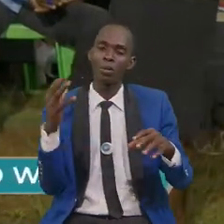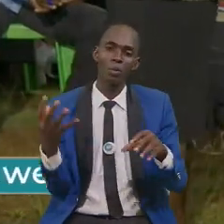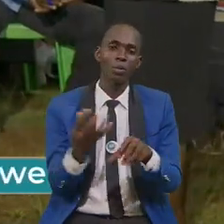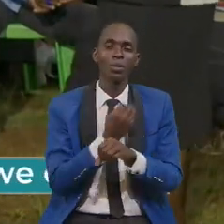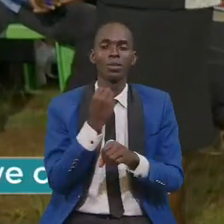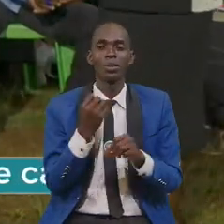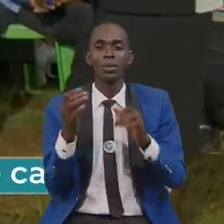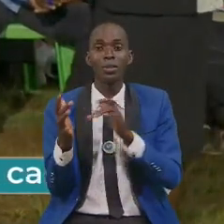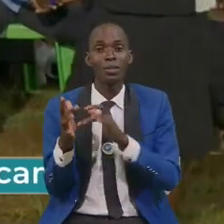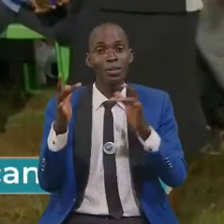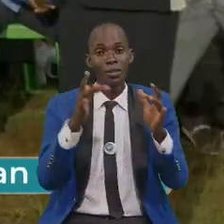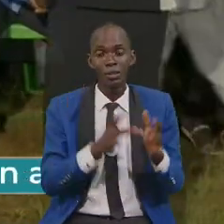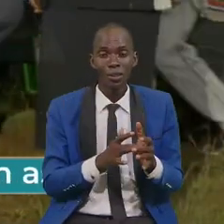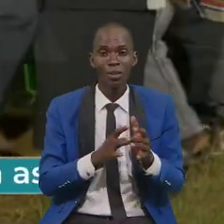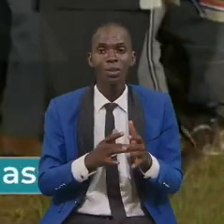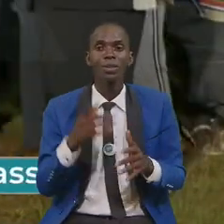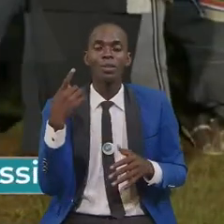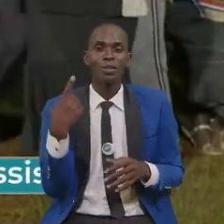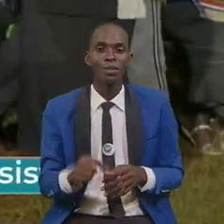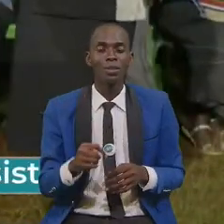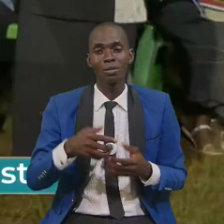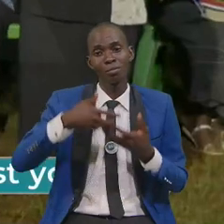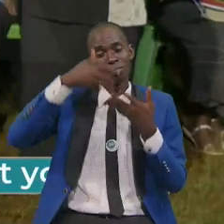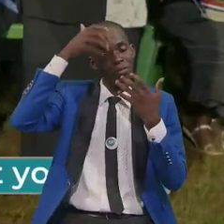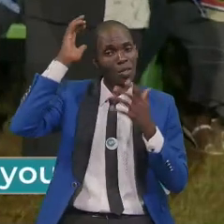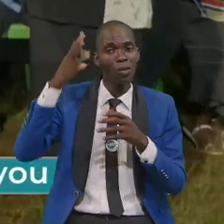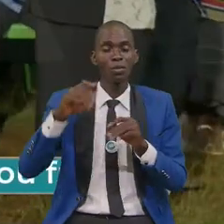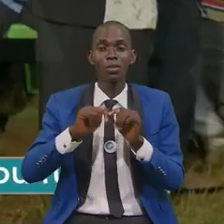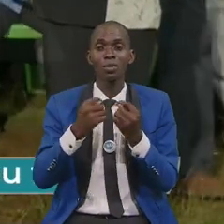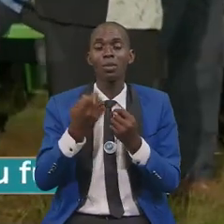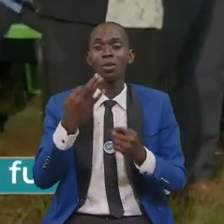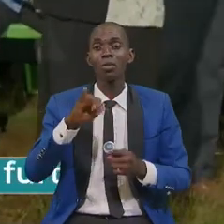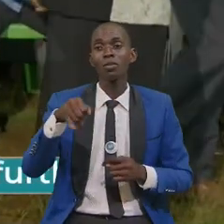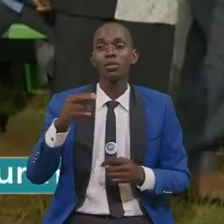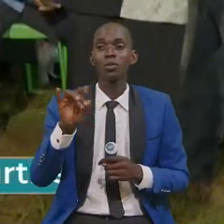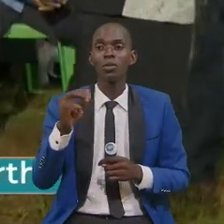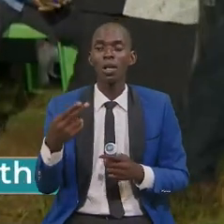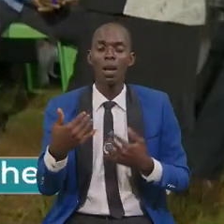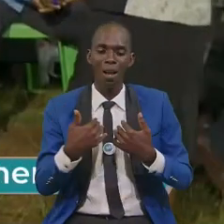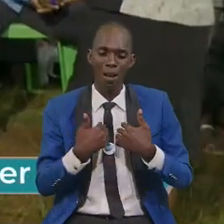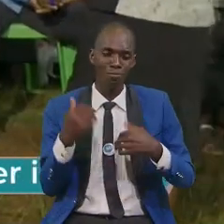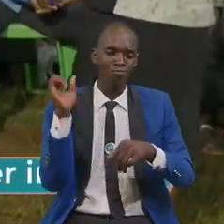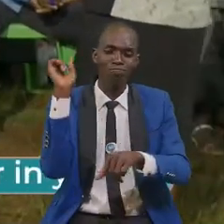Jesus, the Lion of the tribe of Judah, He has conquered.